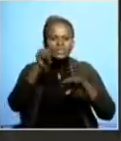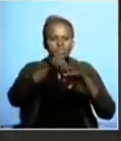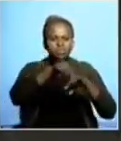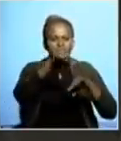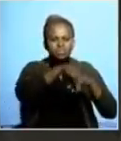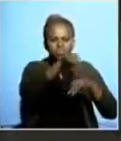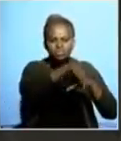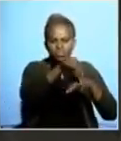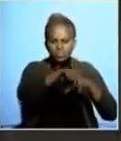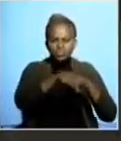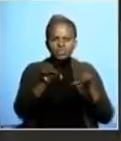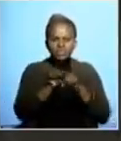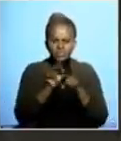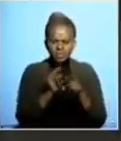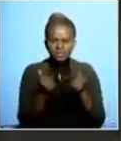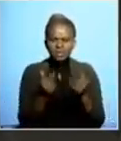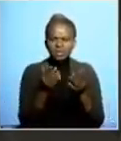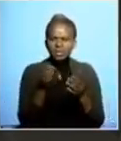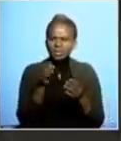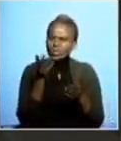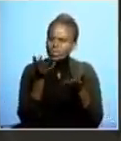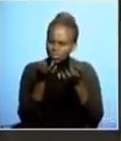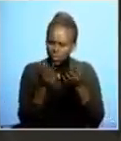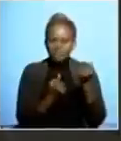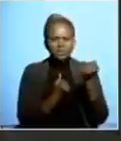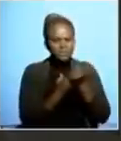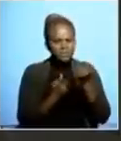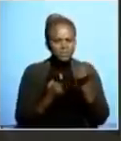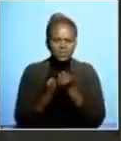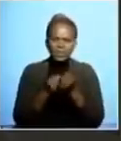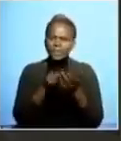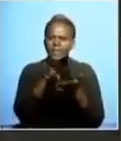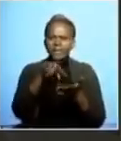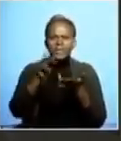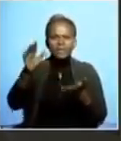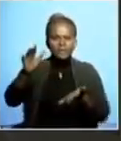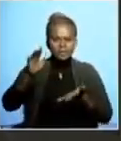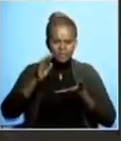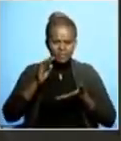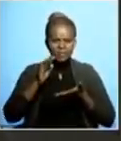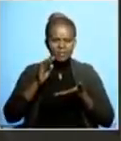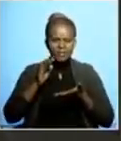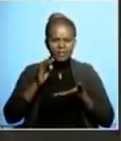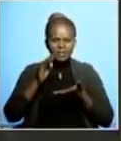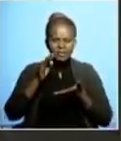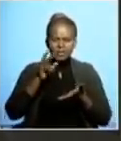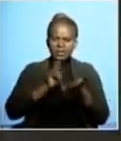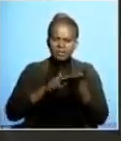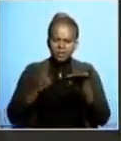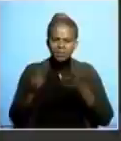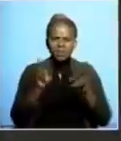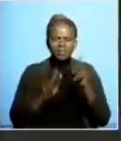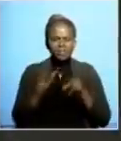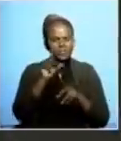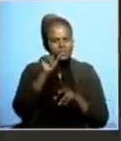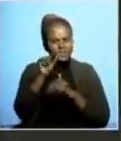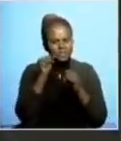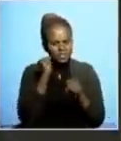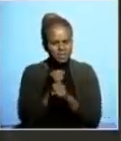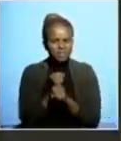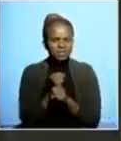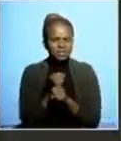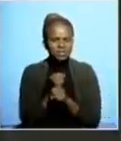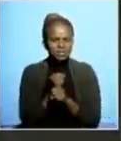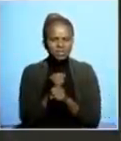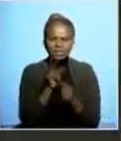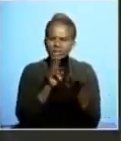And we won't support the CDF. We won't support paying retirees, which we have done. First time, 20 years,